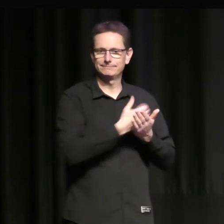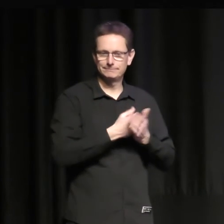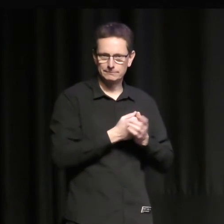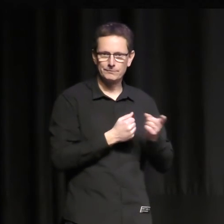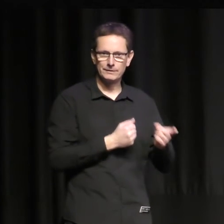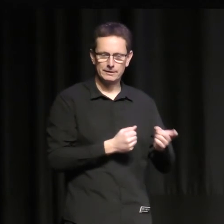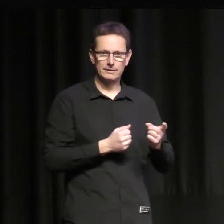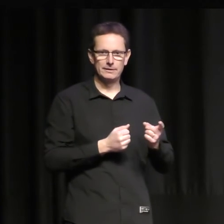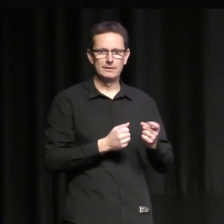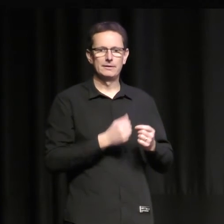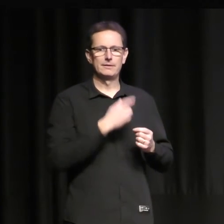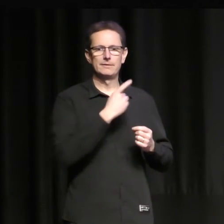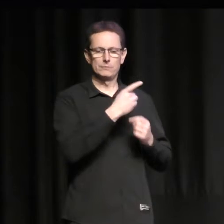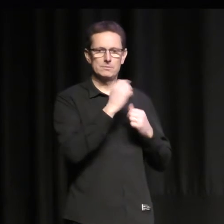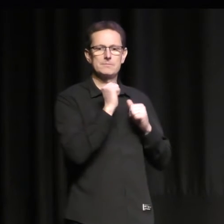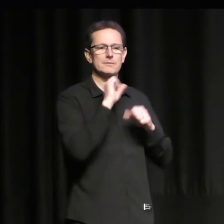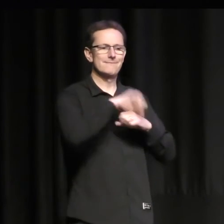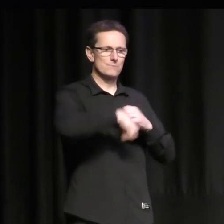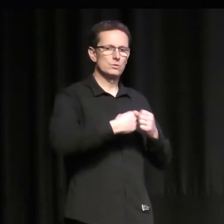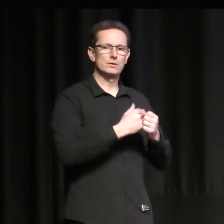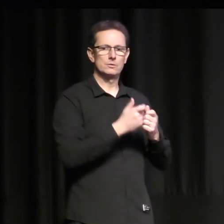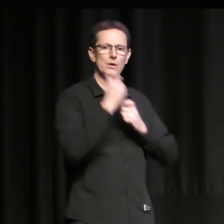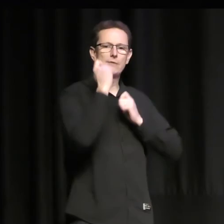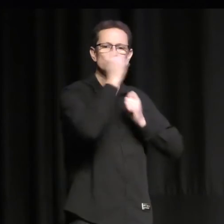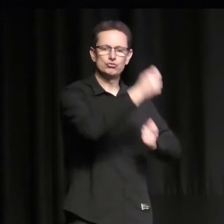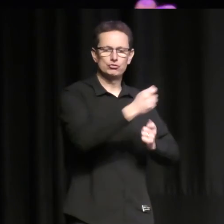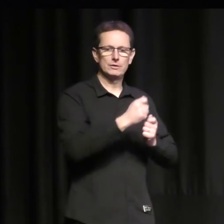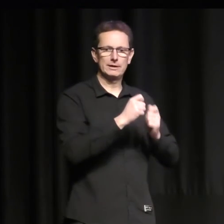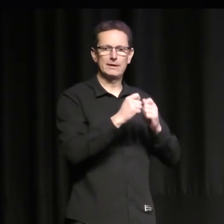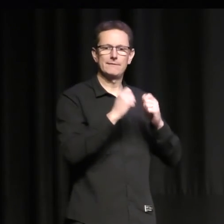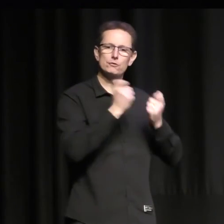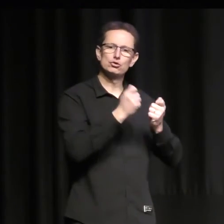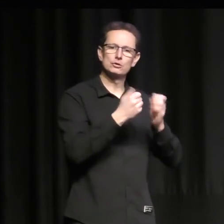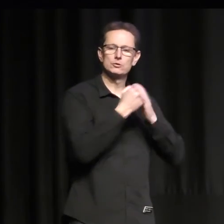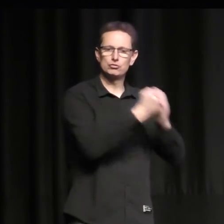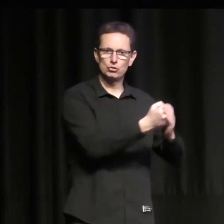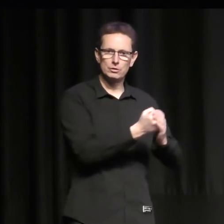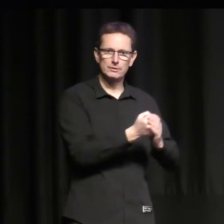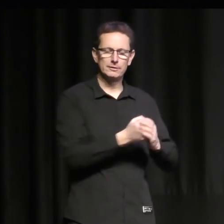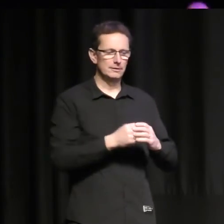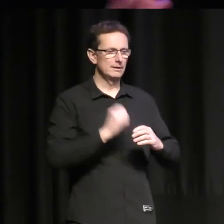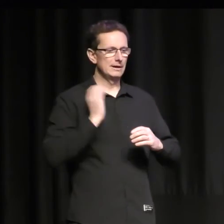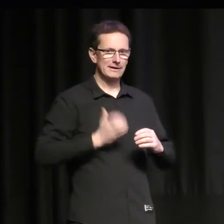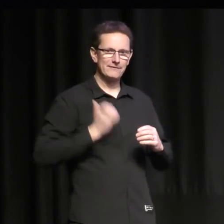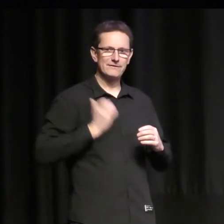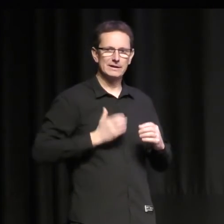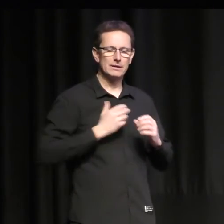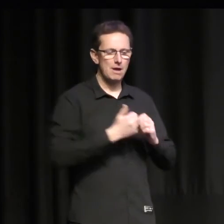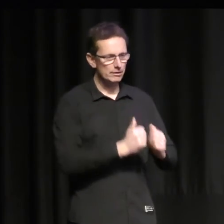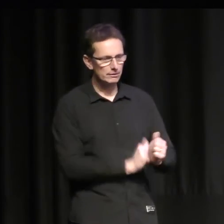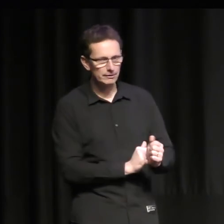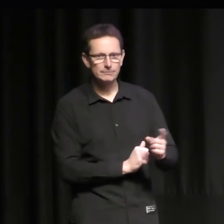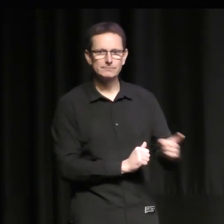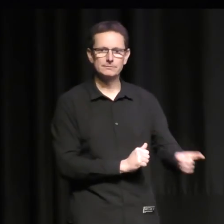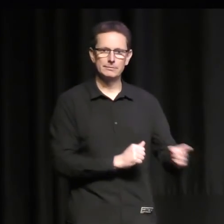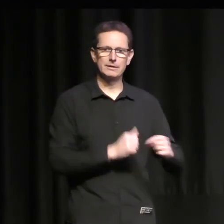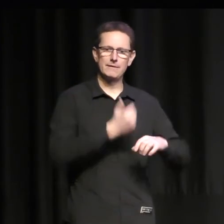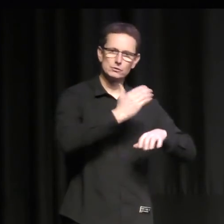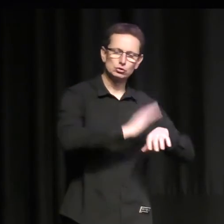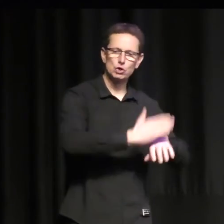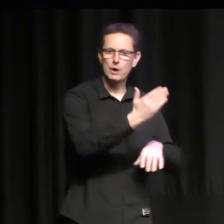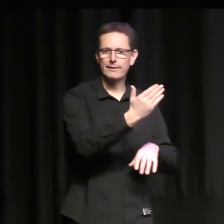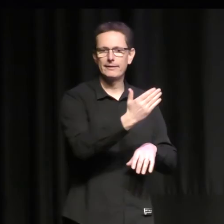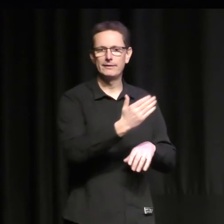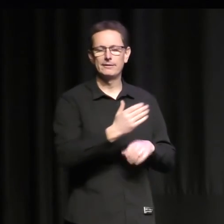more than others. The women, the disabled, the frail, the scheduled castes.